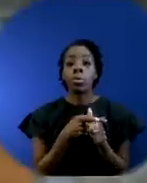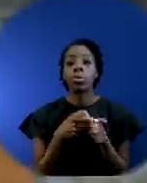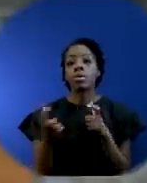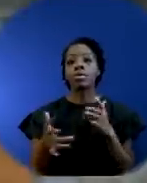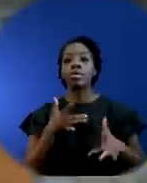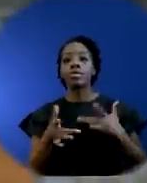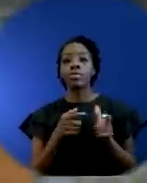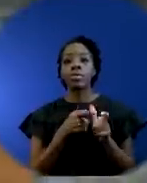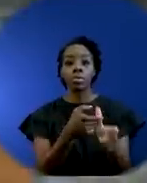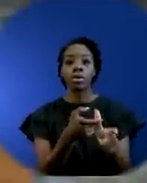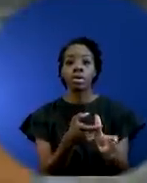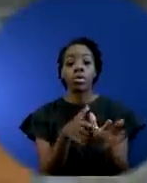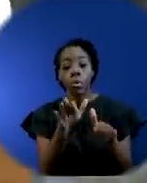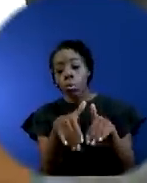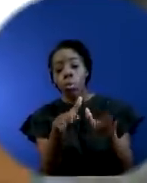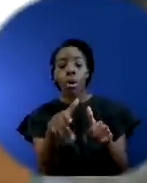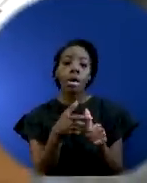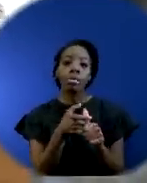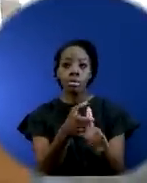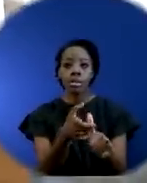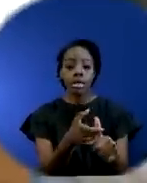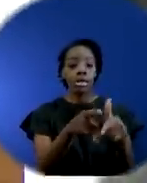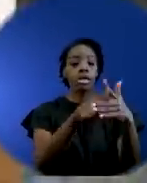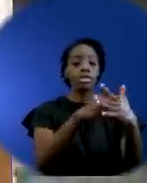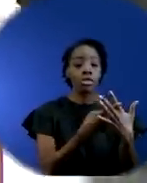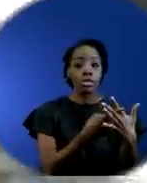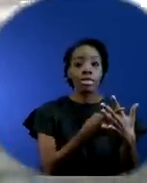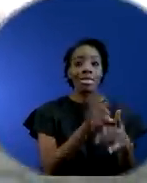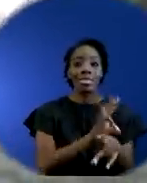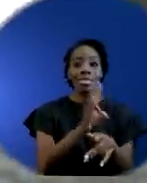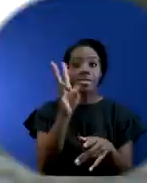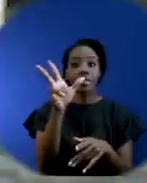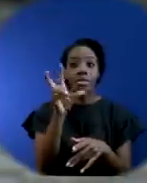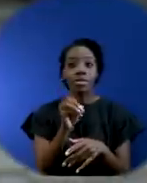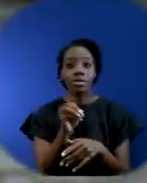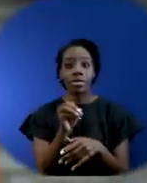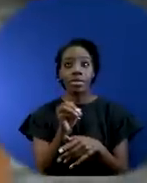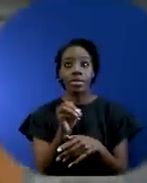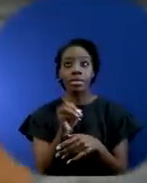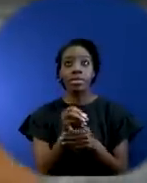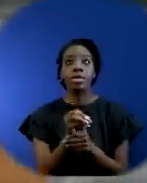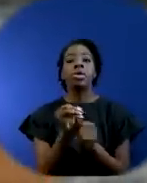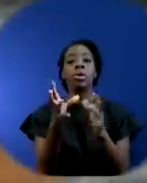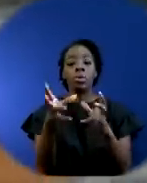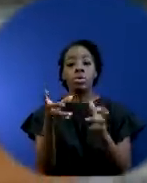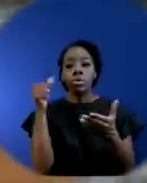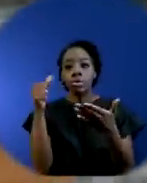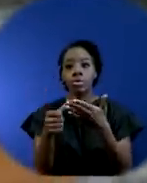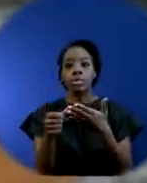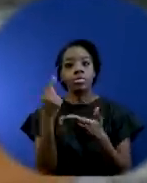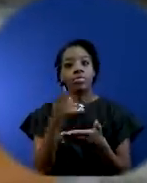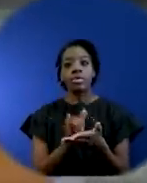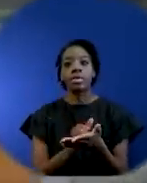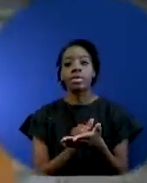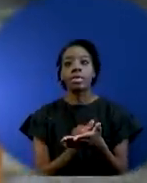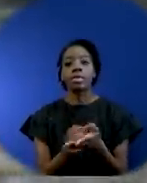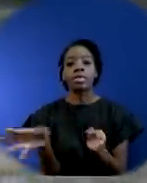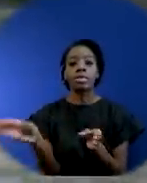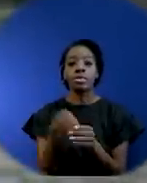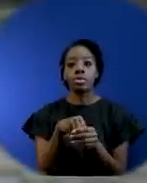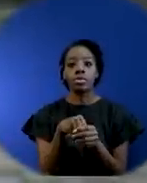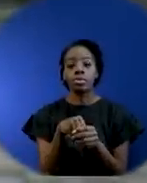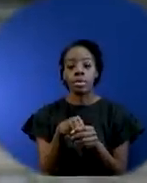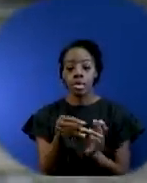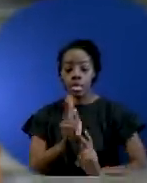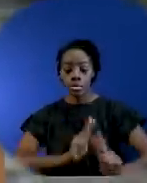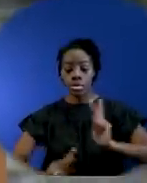or run, however you choose to participate. It begins at 7:30, and we invite you to register for it and join those who will